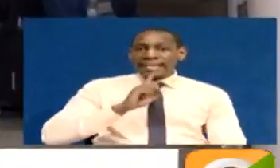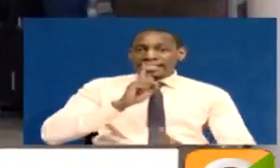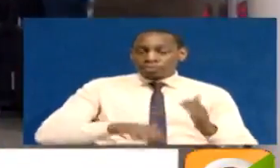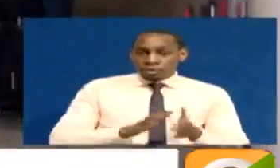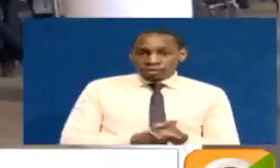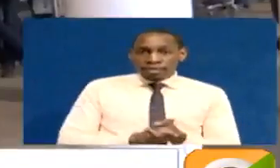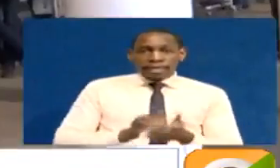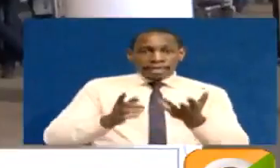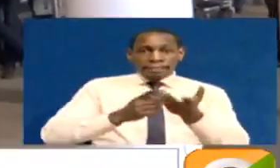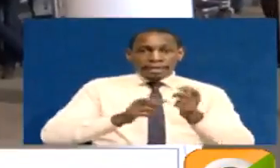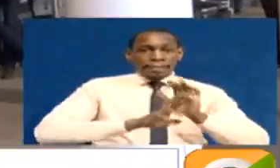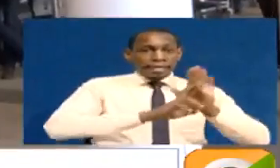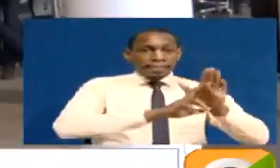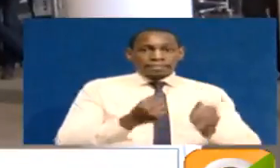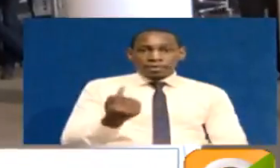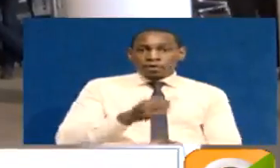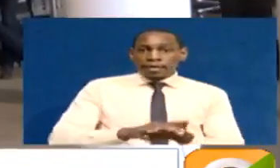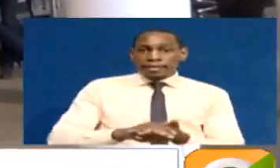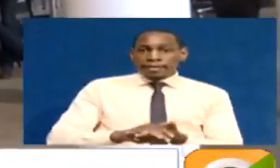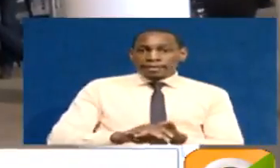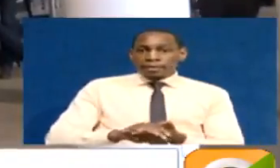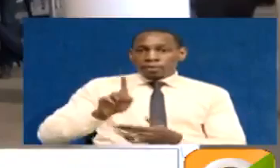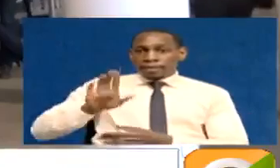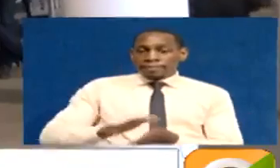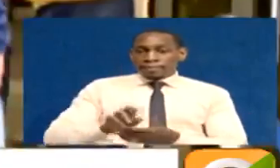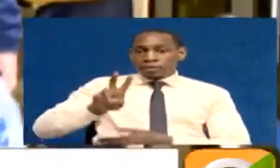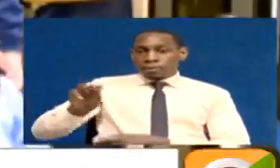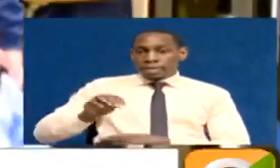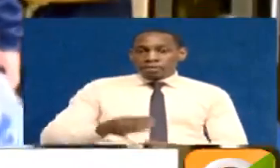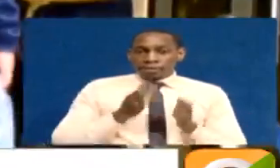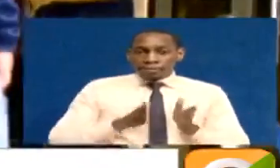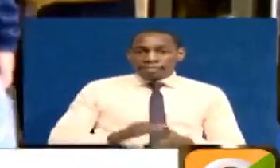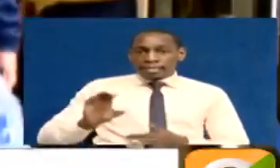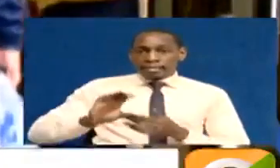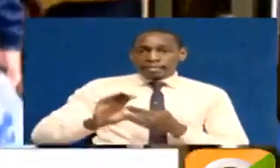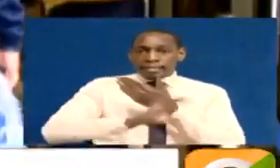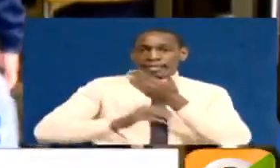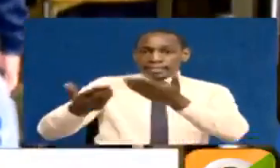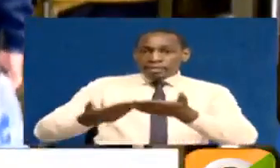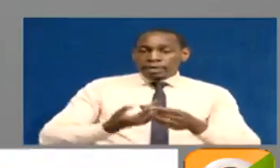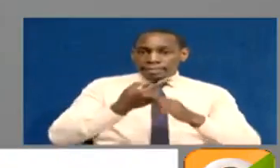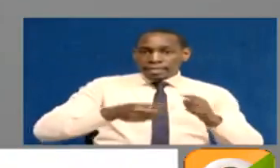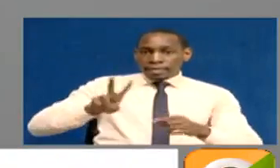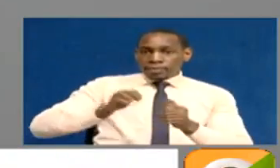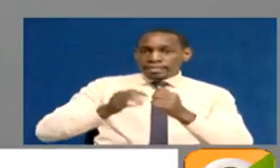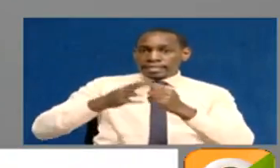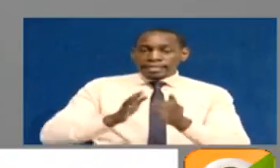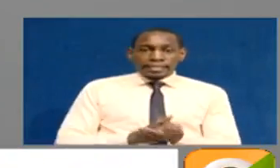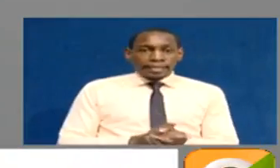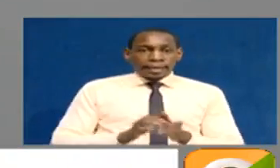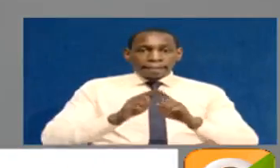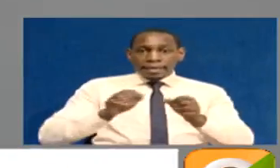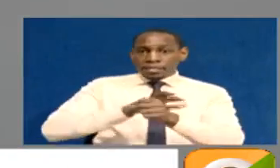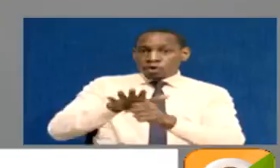says this figure represents only a fifth of the 2 million visitors the country received in 2019. But